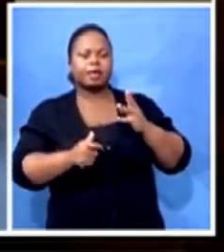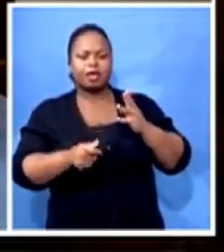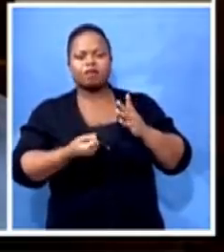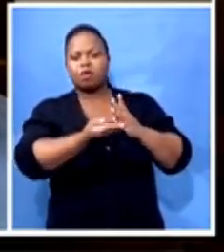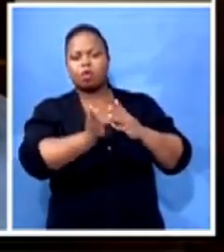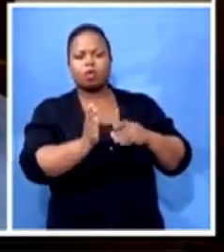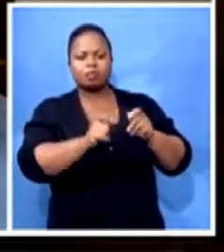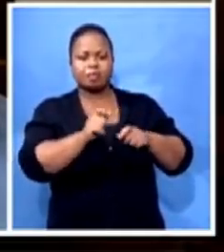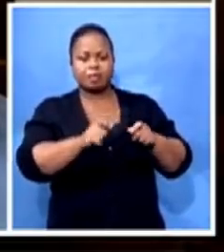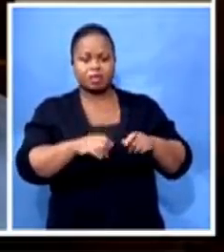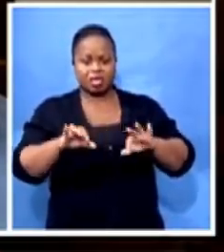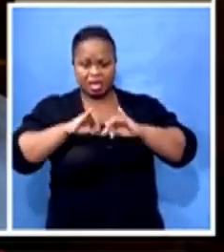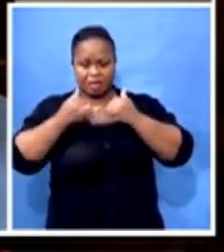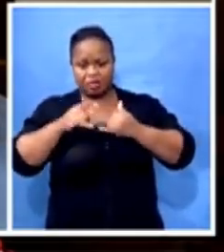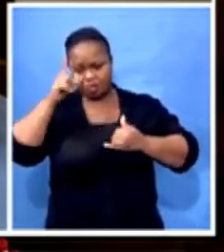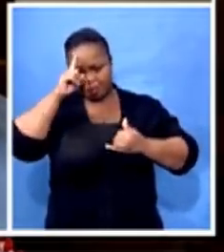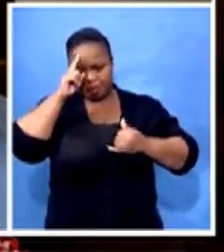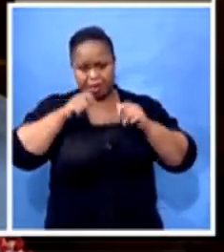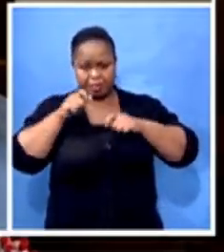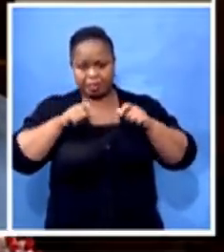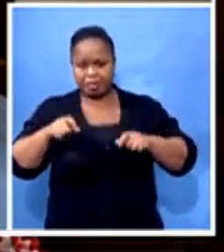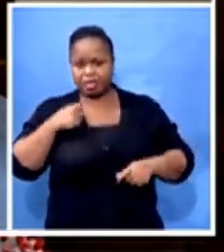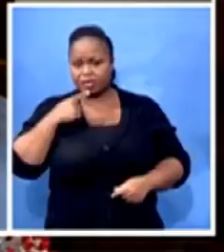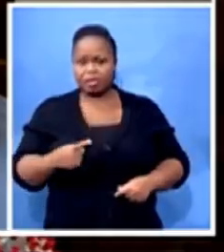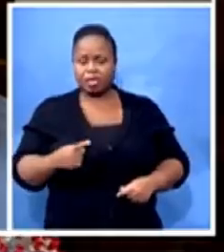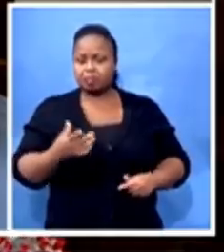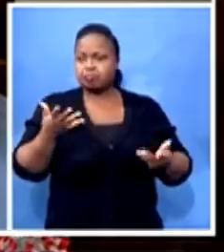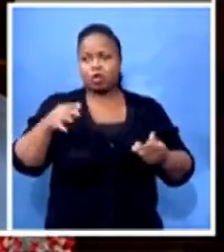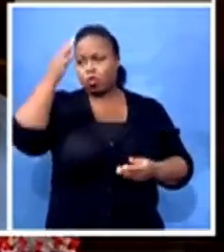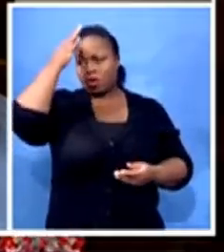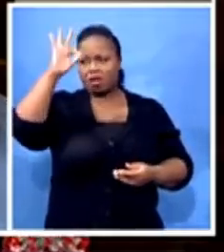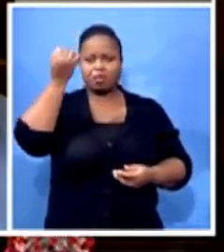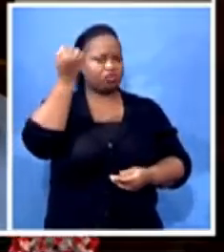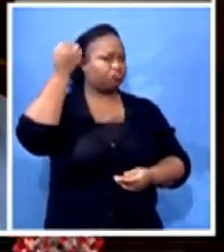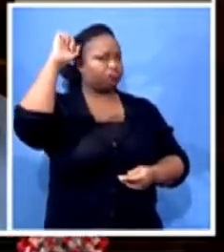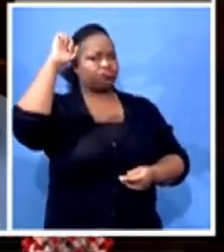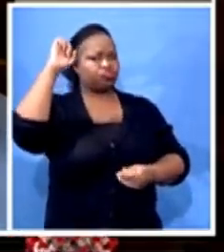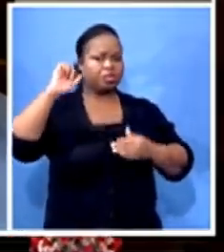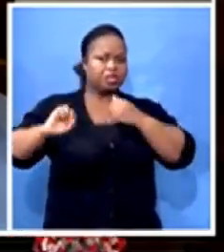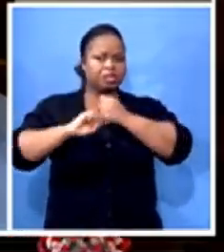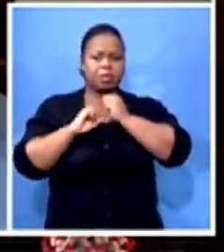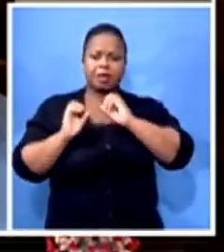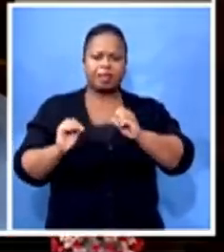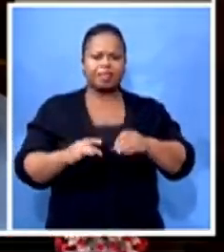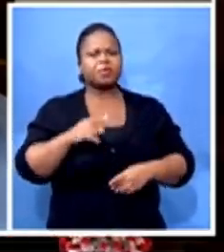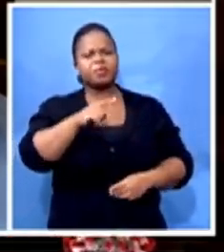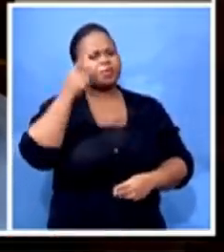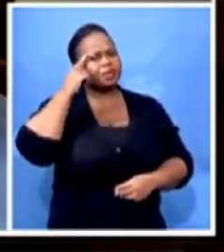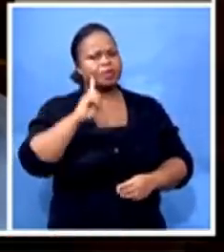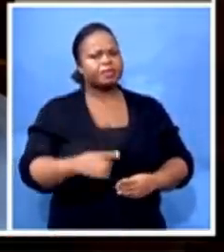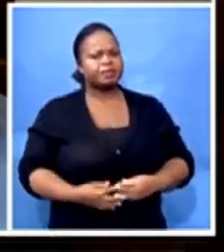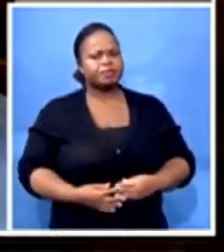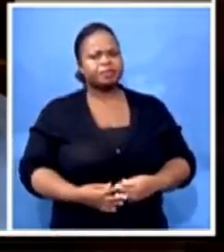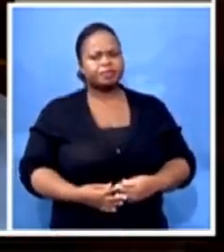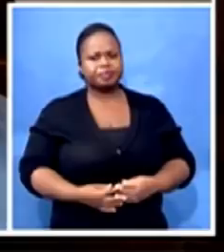that they're not getting support from government. What are your thoughts about this kind of conversation? I think we need the